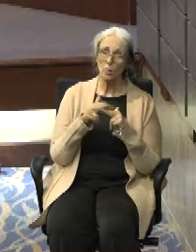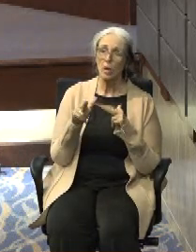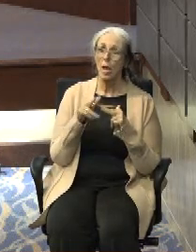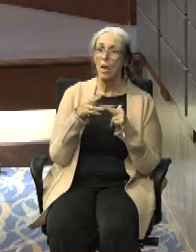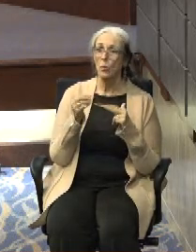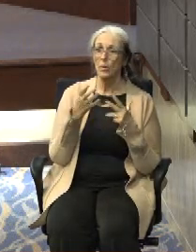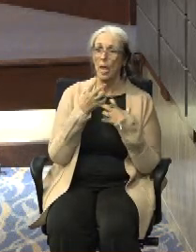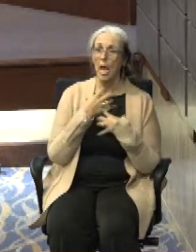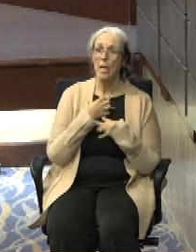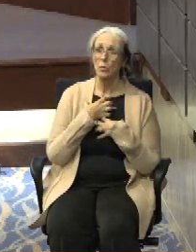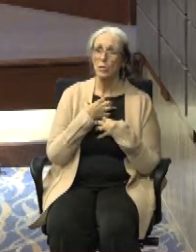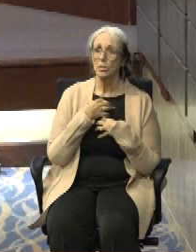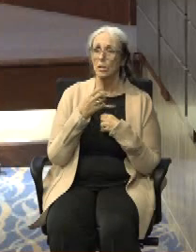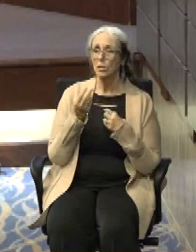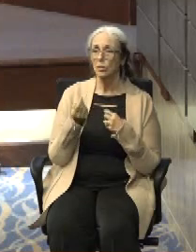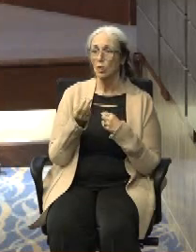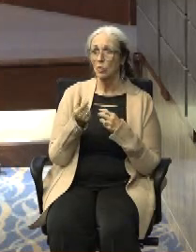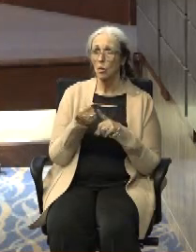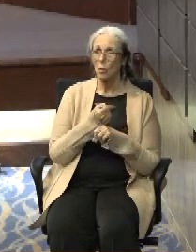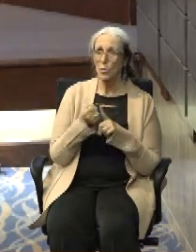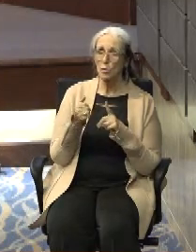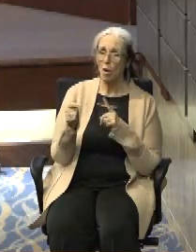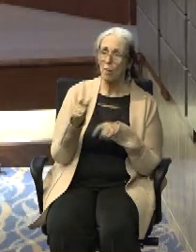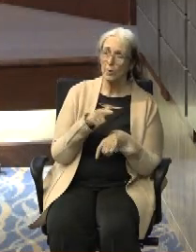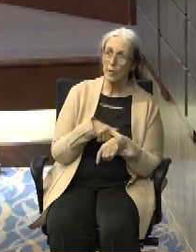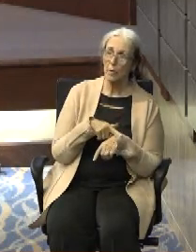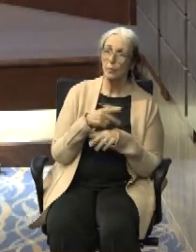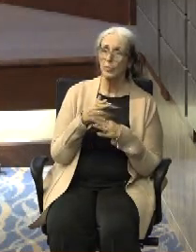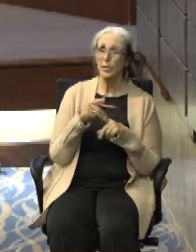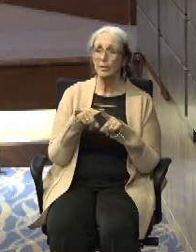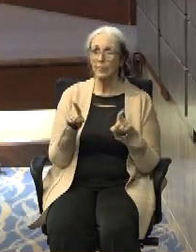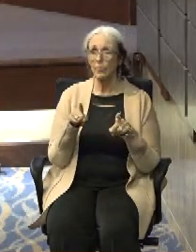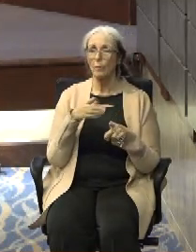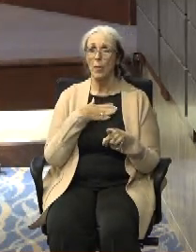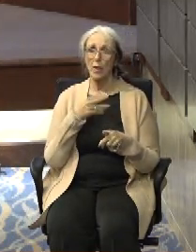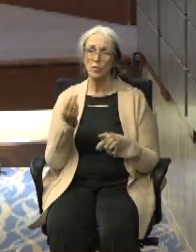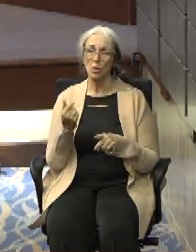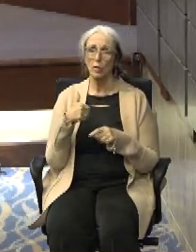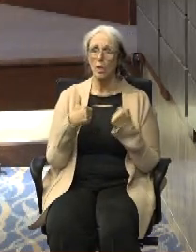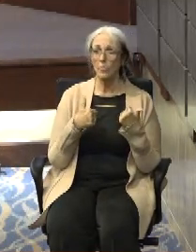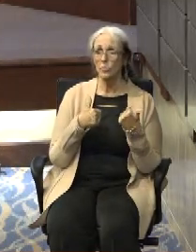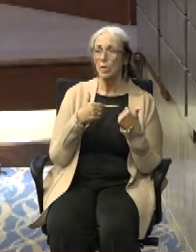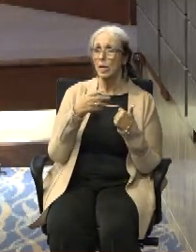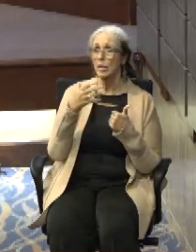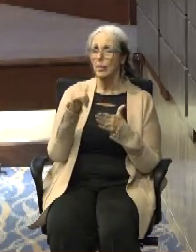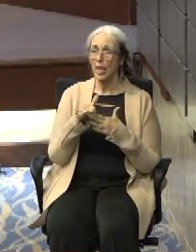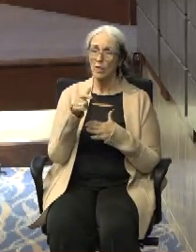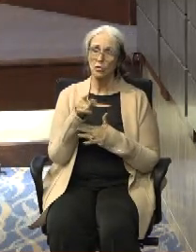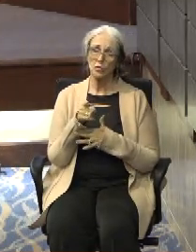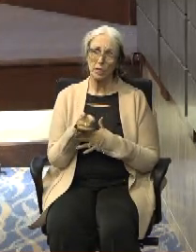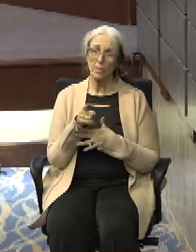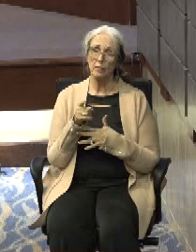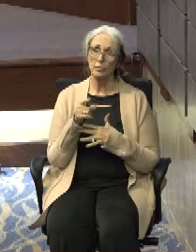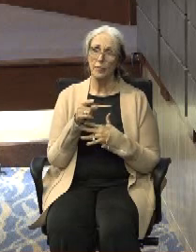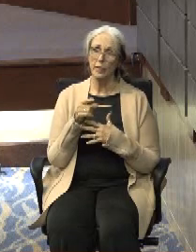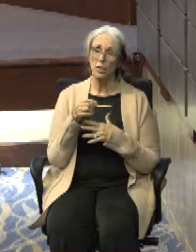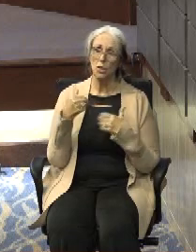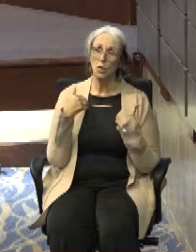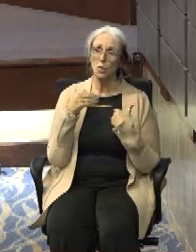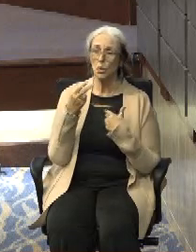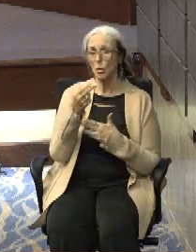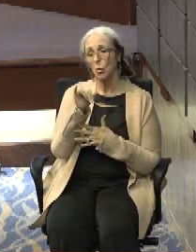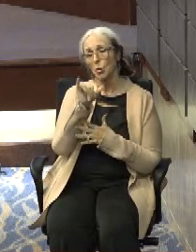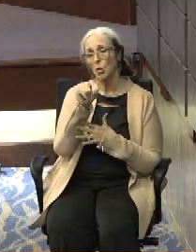despair. Dogs get loose all the time. The only difference between my dog and or other dogs in Georgia is the simple fact that she could be ultimately euthanized for